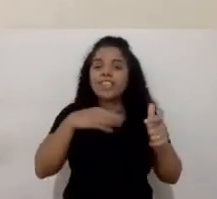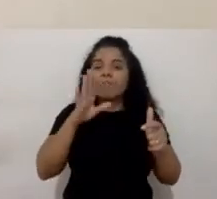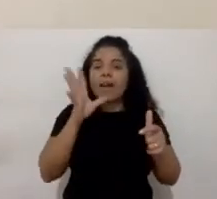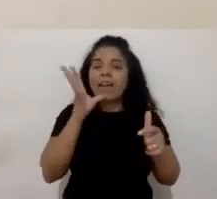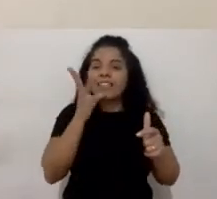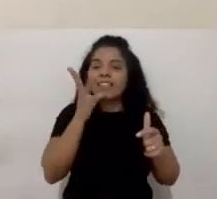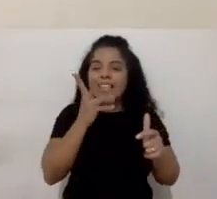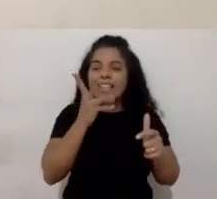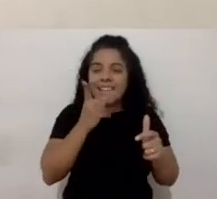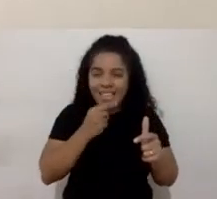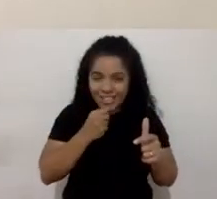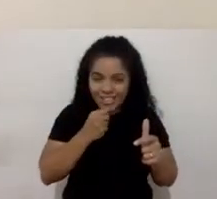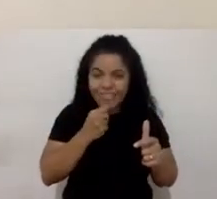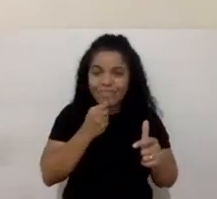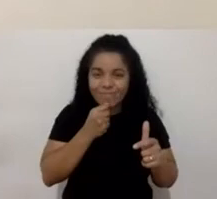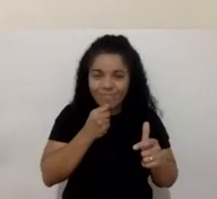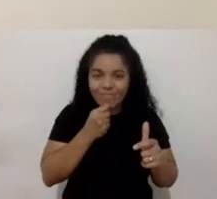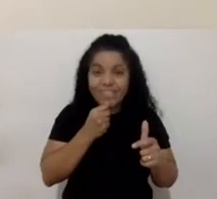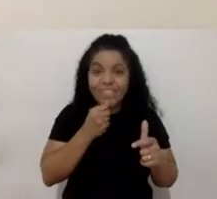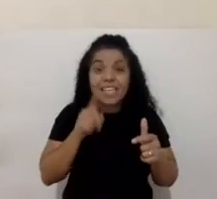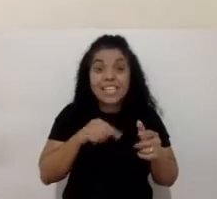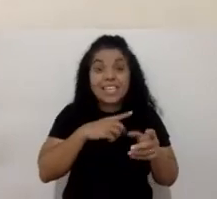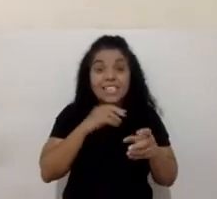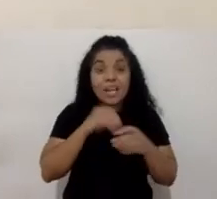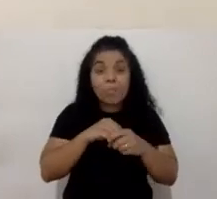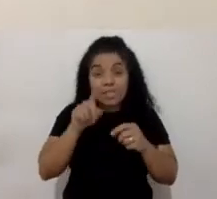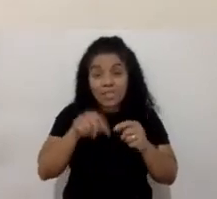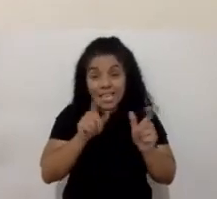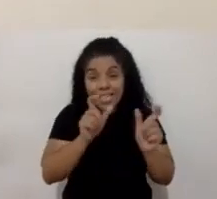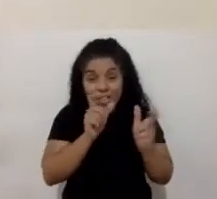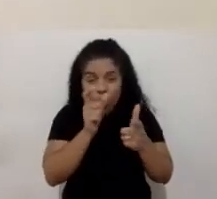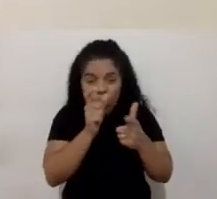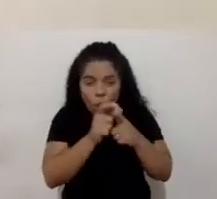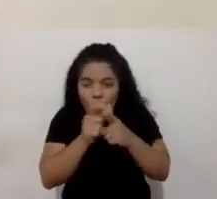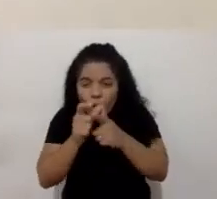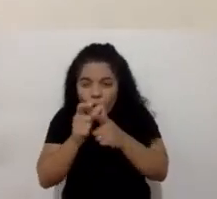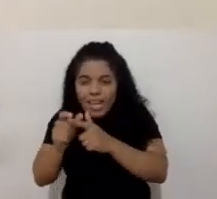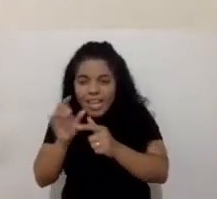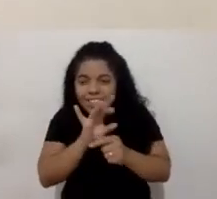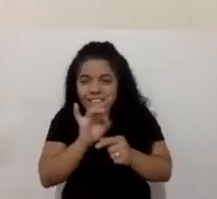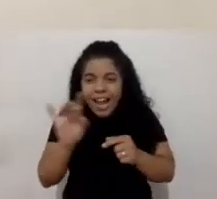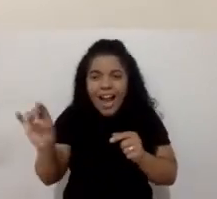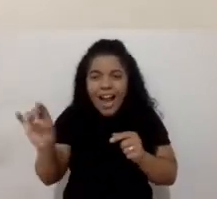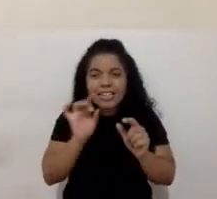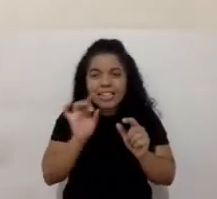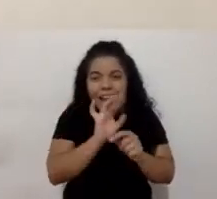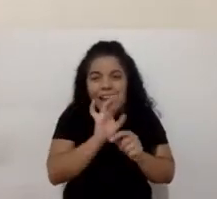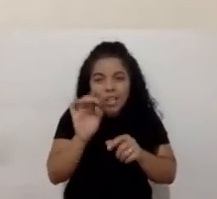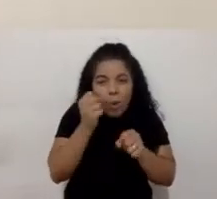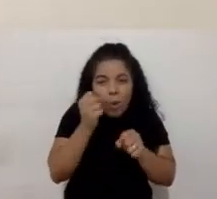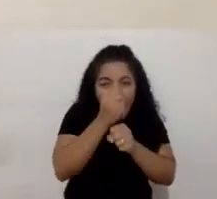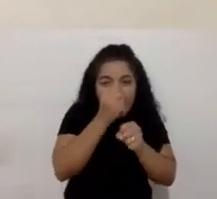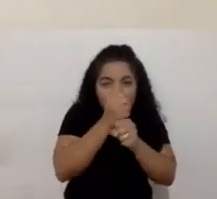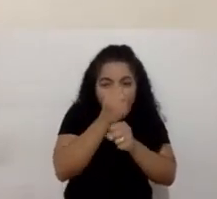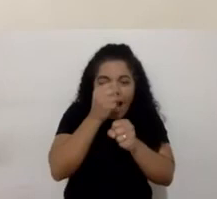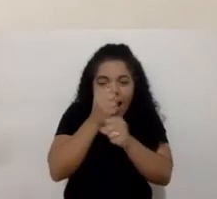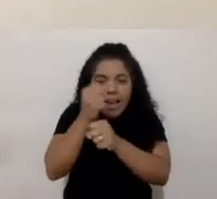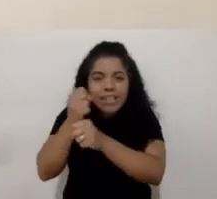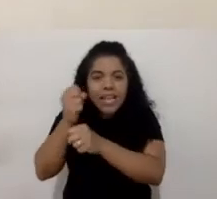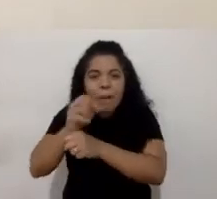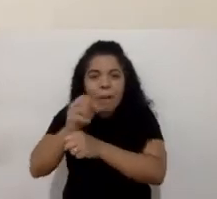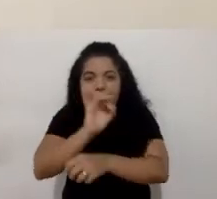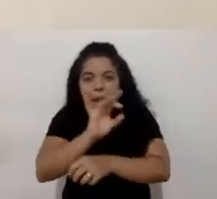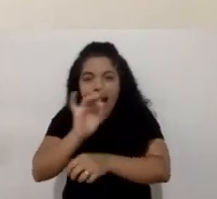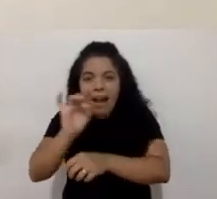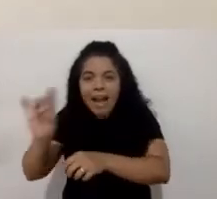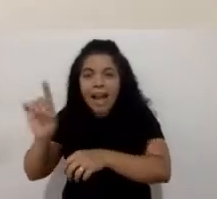with their own pipeline, ideally each pipeline and what it's testing and delivering is small enough that you can kind of speed